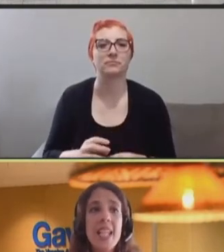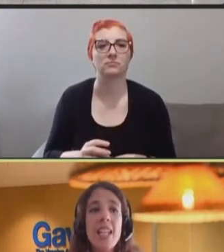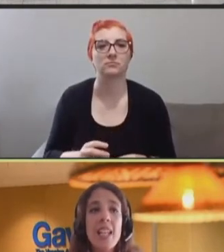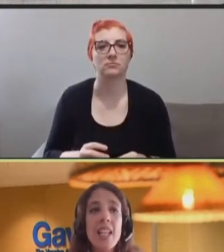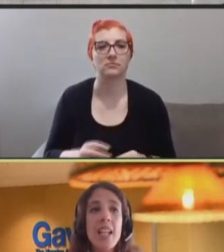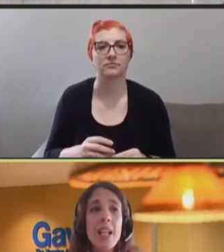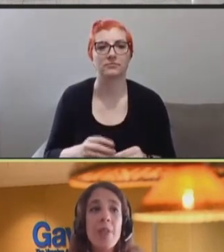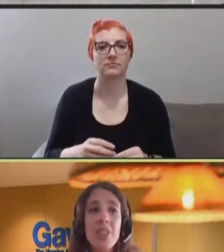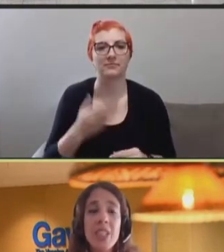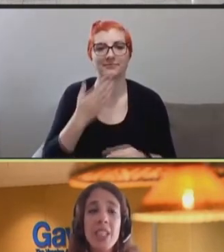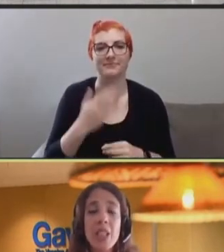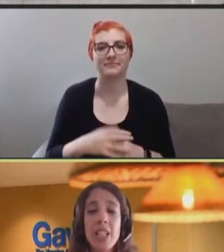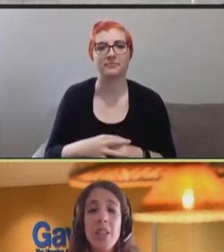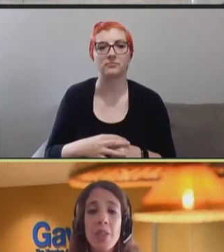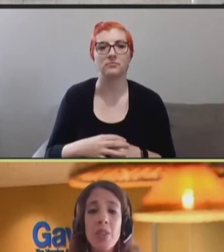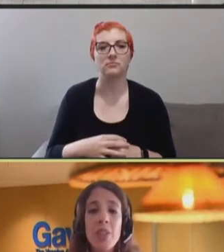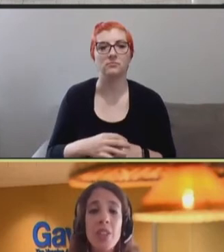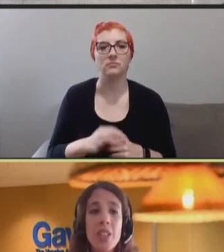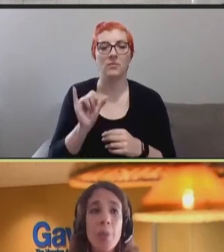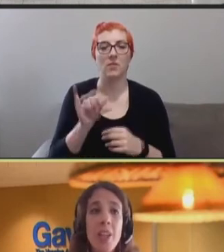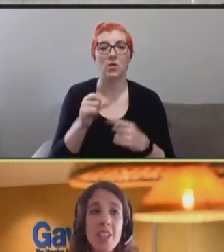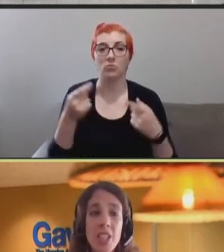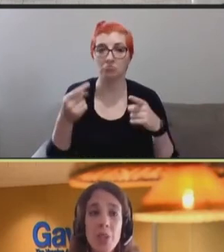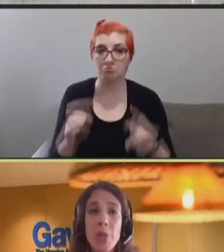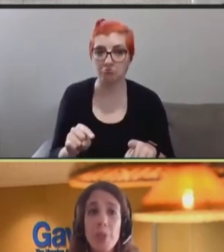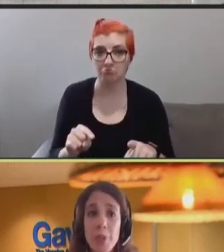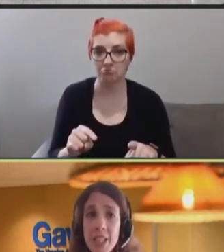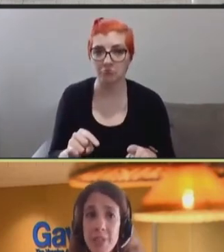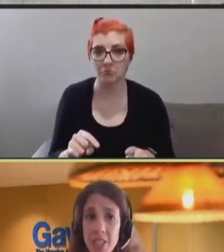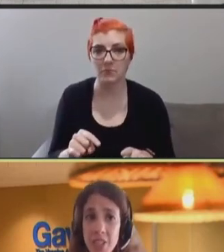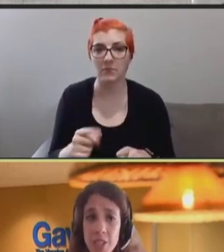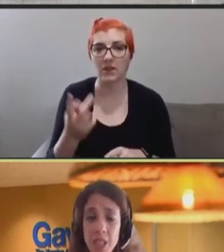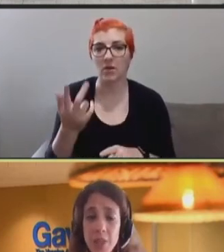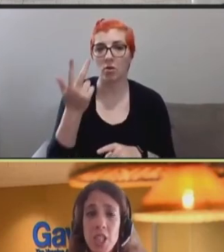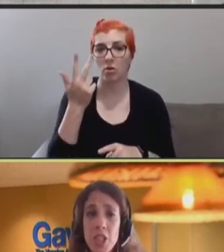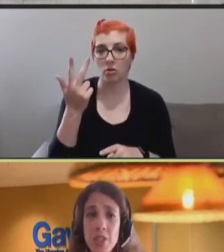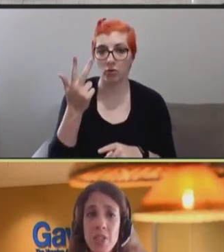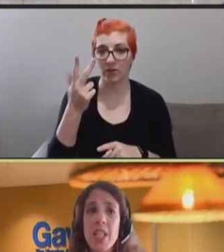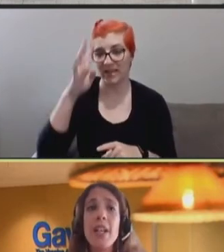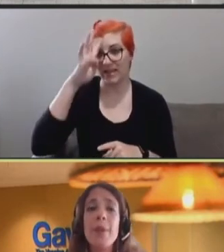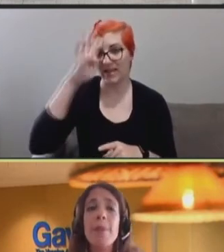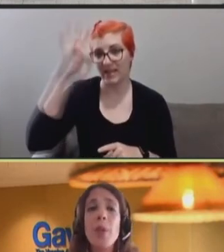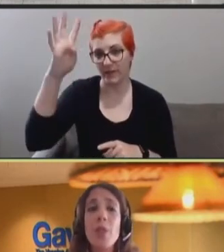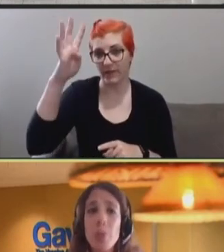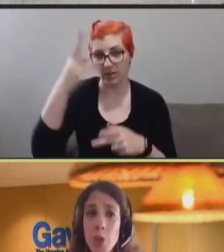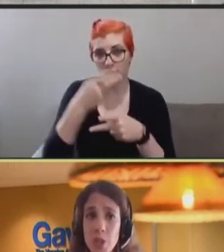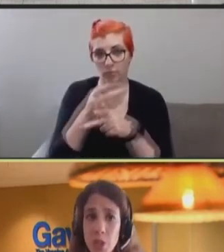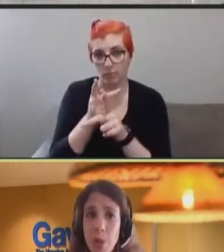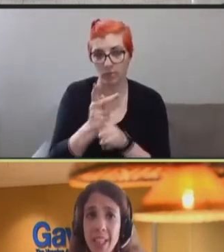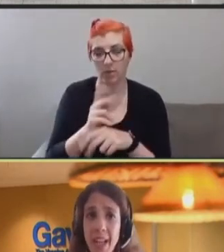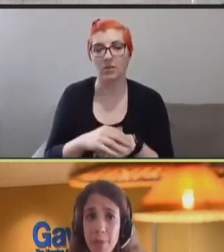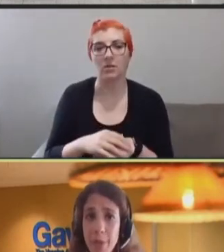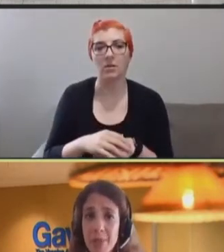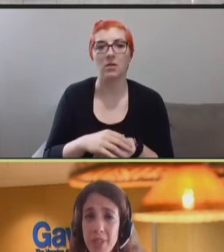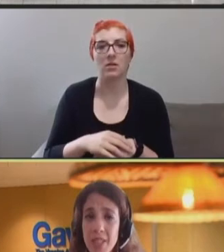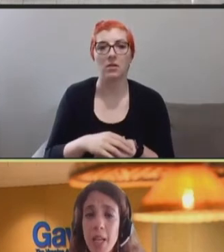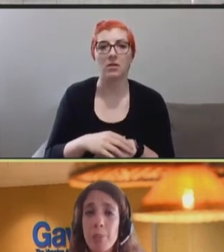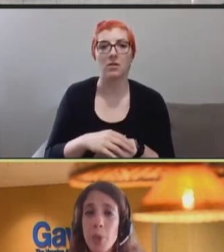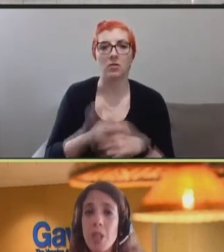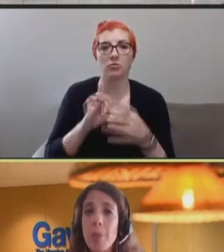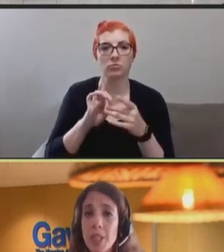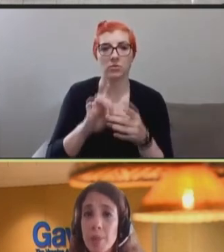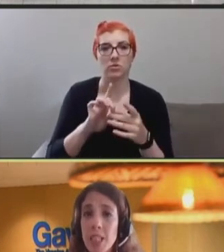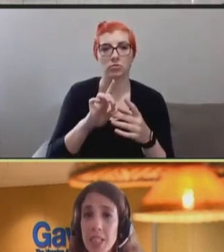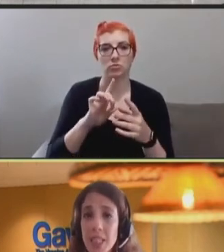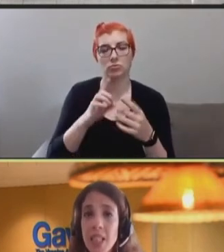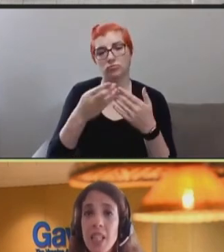Thanks. Resulted in the prioritization of 3 innovations with the broadest public health benefits and